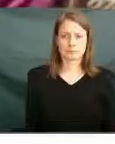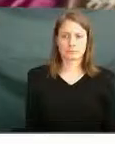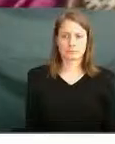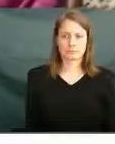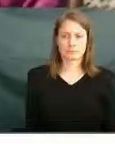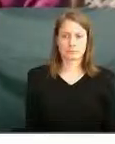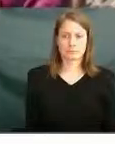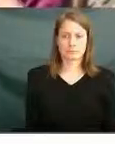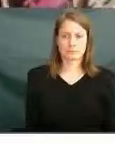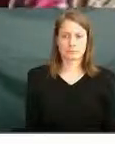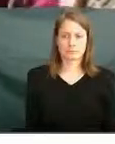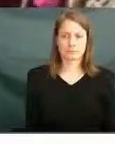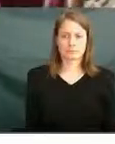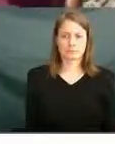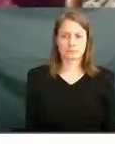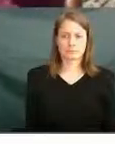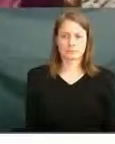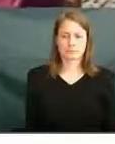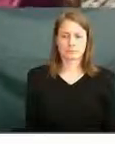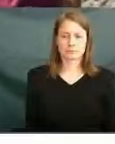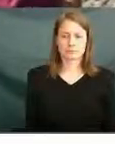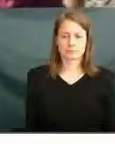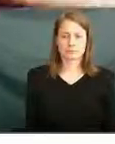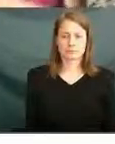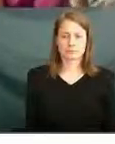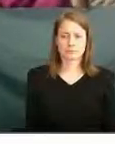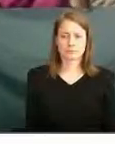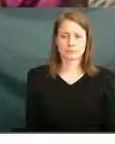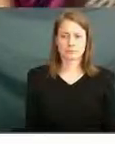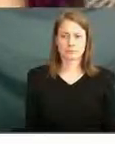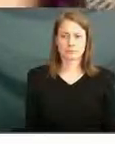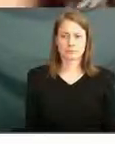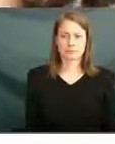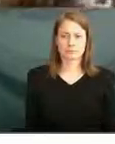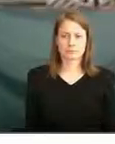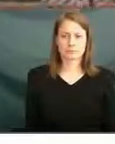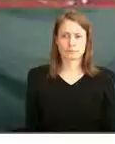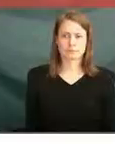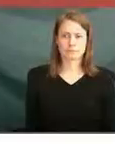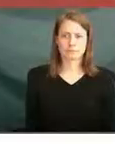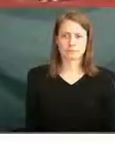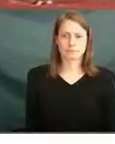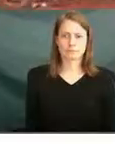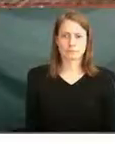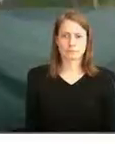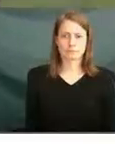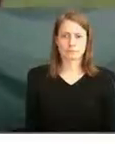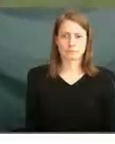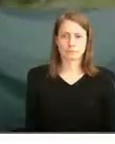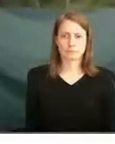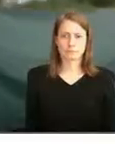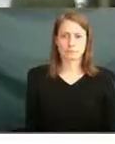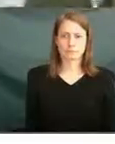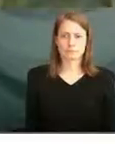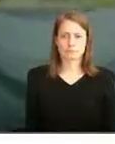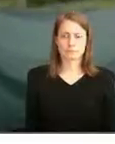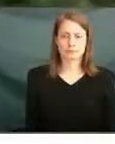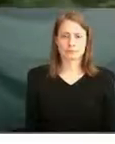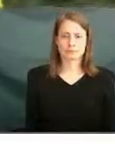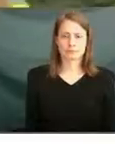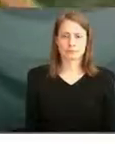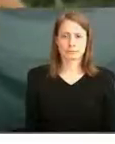din henne? Noen er der, og noen er der oppe. Kom an, så går vi opp, så holder du meg i hånden, så kan vi filme altså.